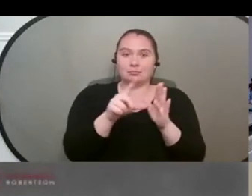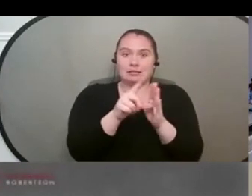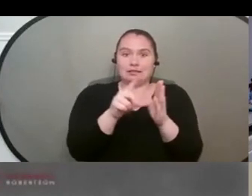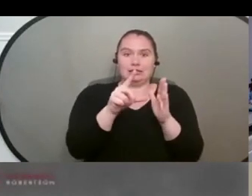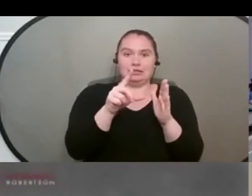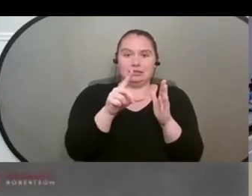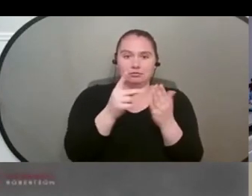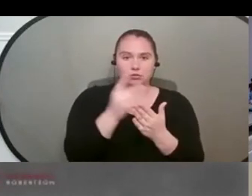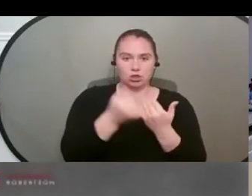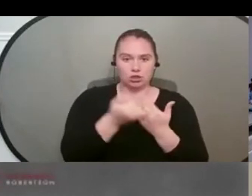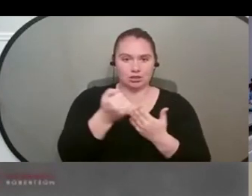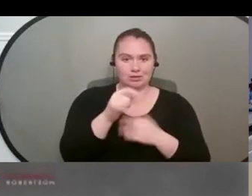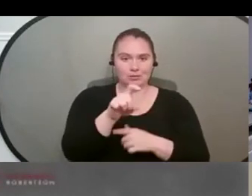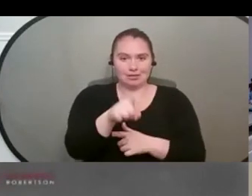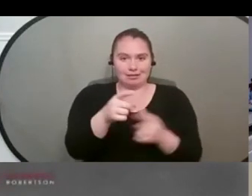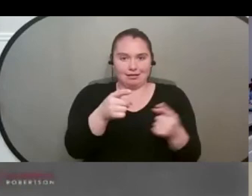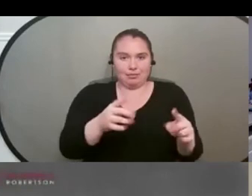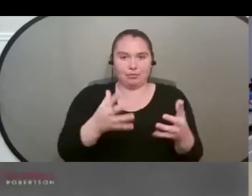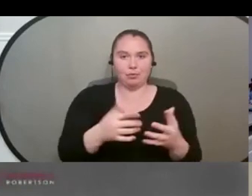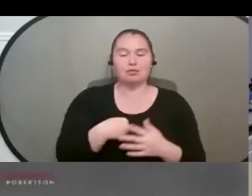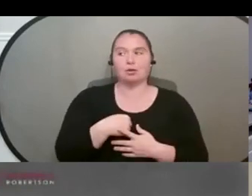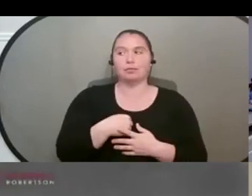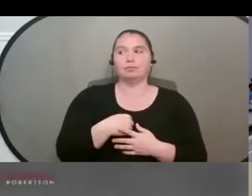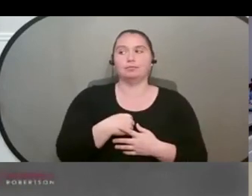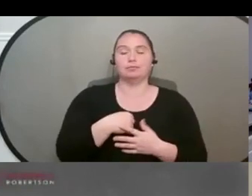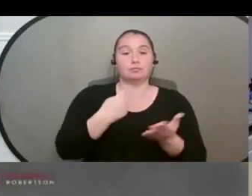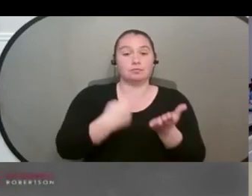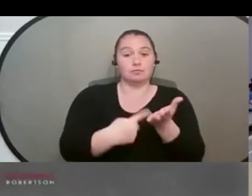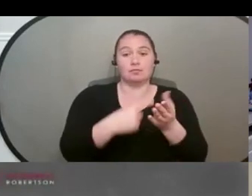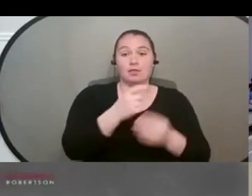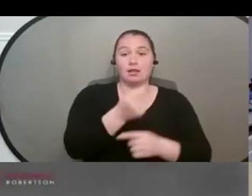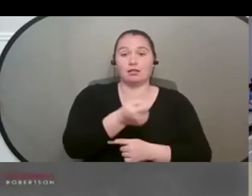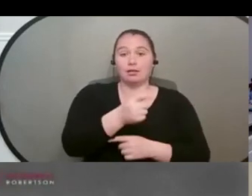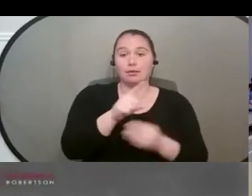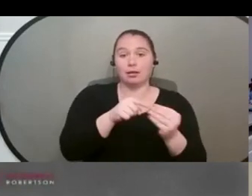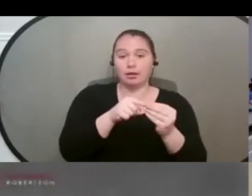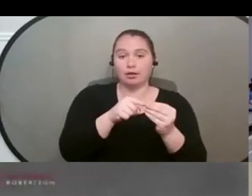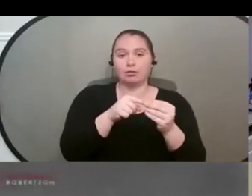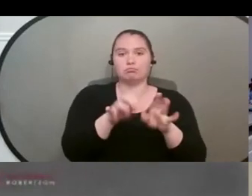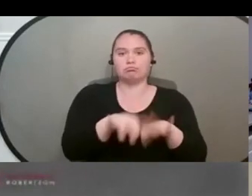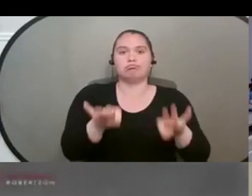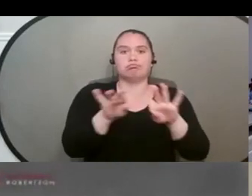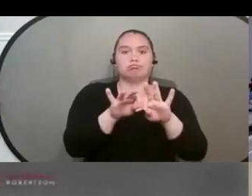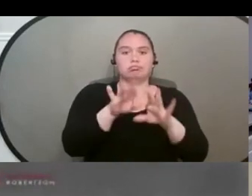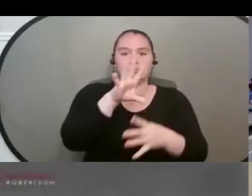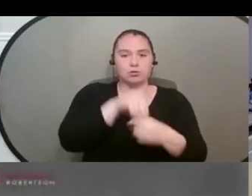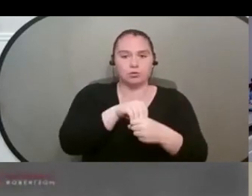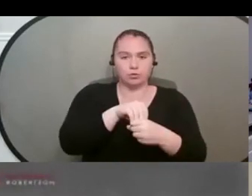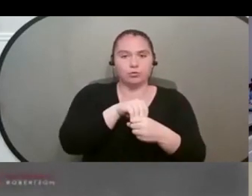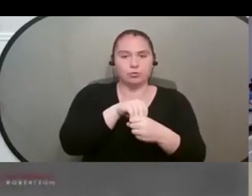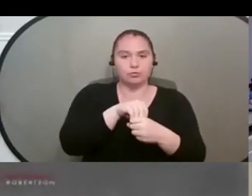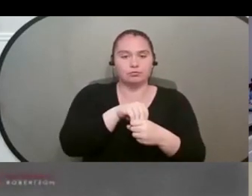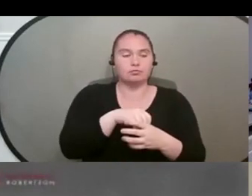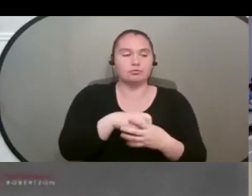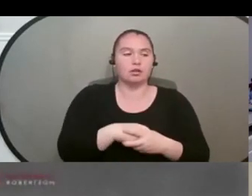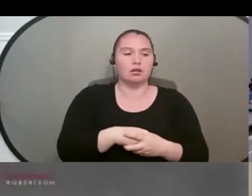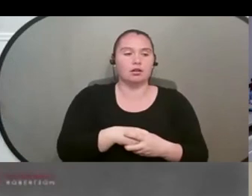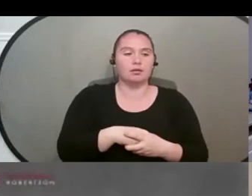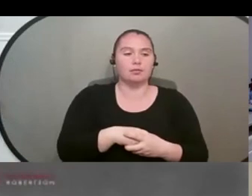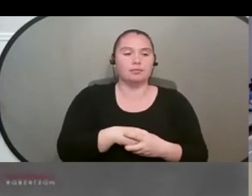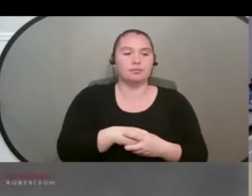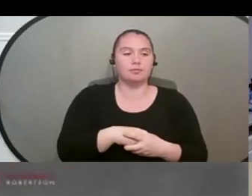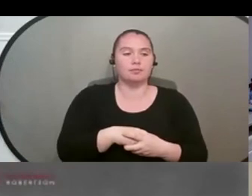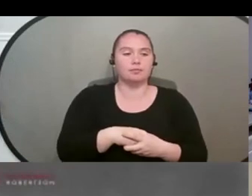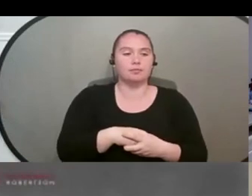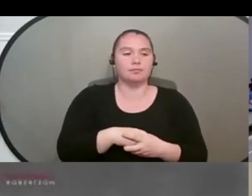little, to remind us, jog our memories, we talked a little about sort of those key elements. And so there's still a little lack of clarity